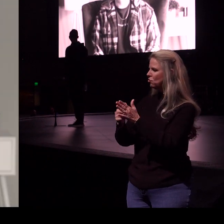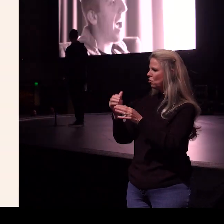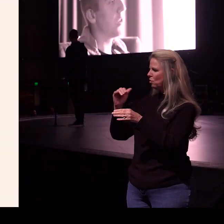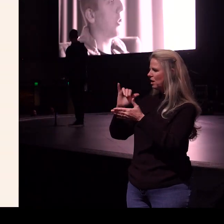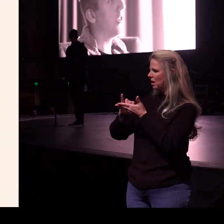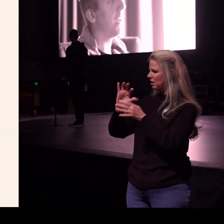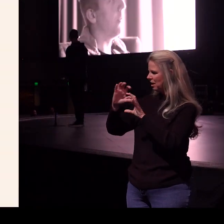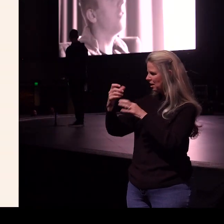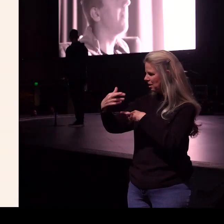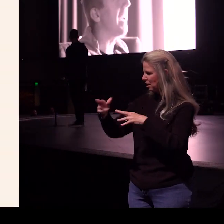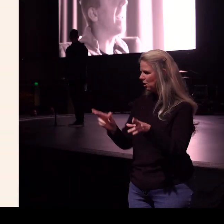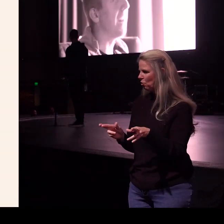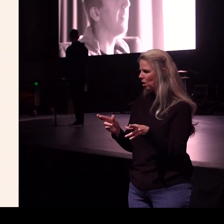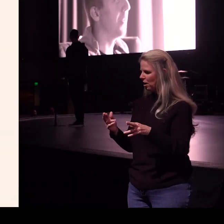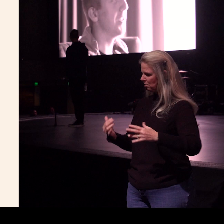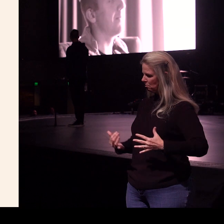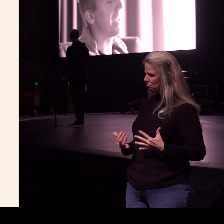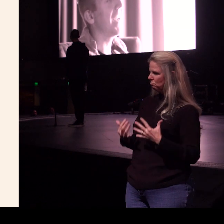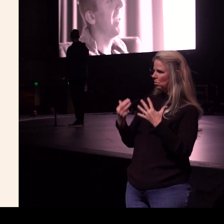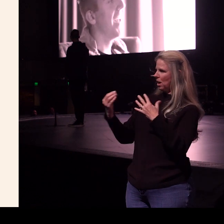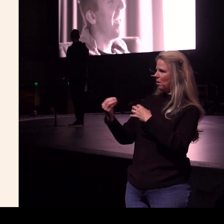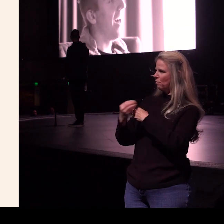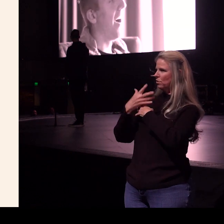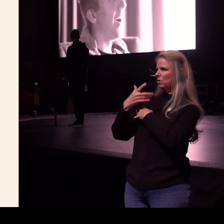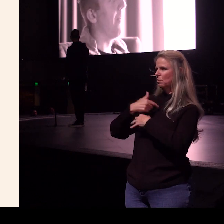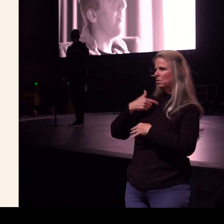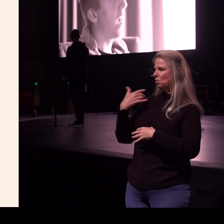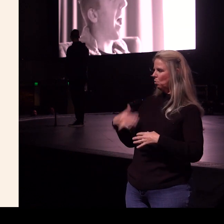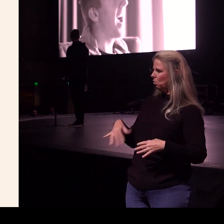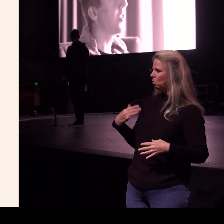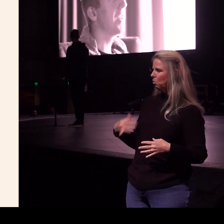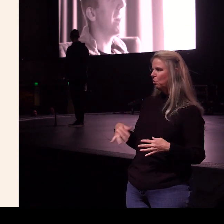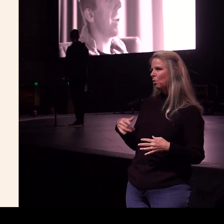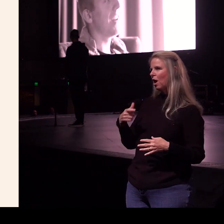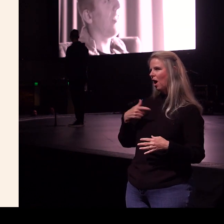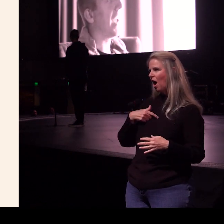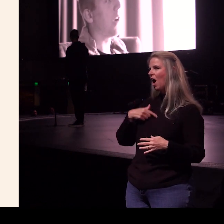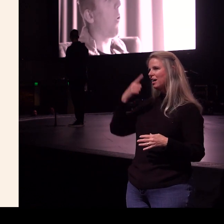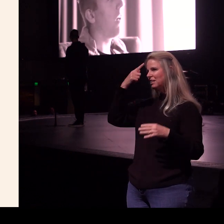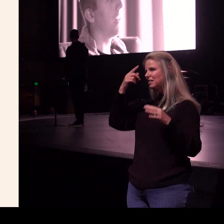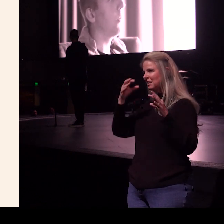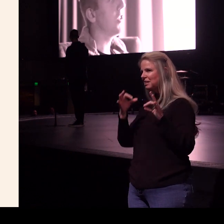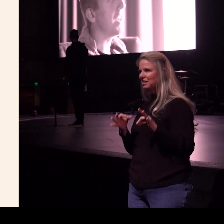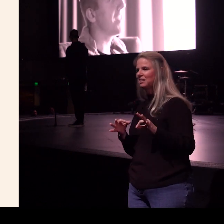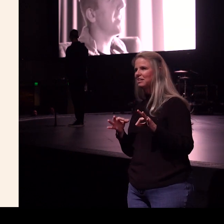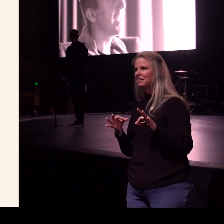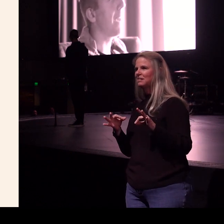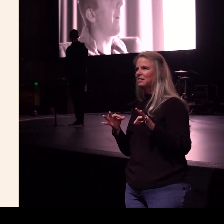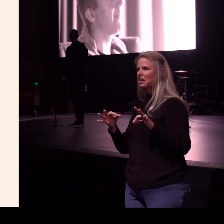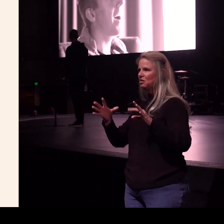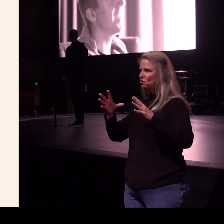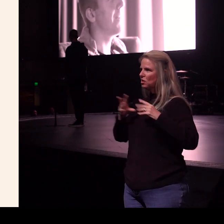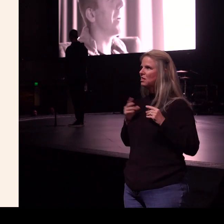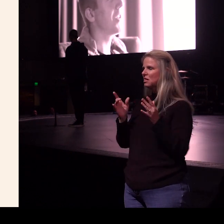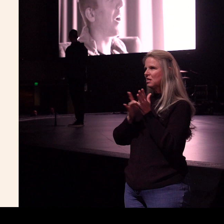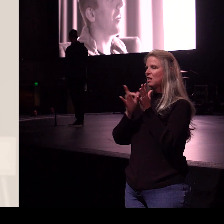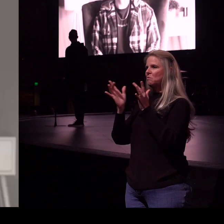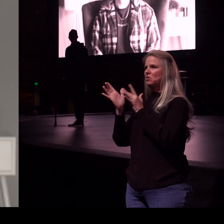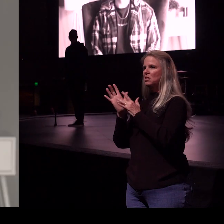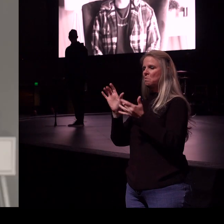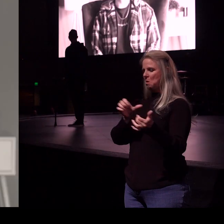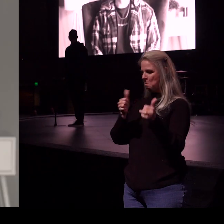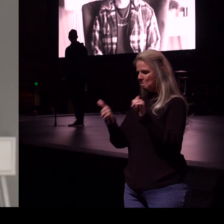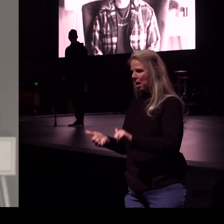classroom has really moved me and influenced me, that I actually decided like go all in with Jesus and get baptized at my